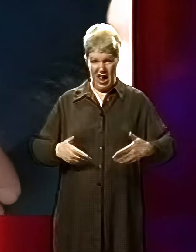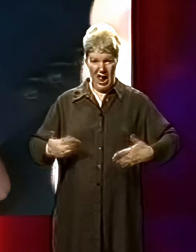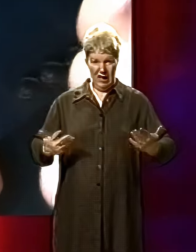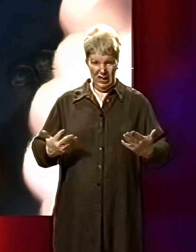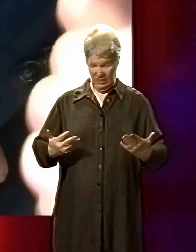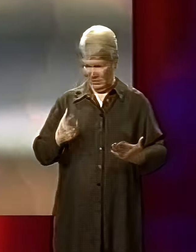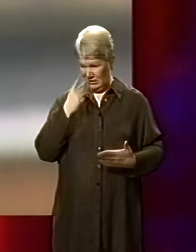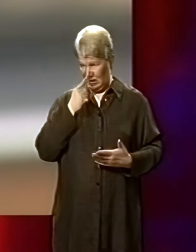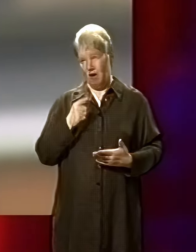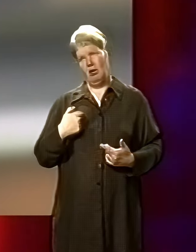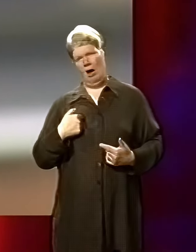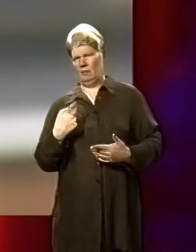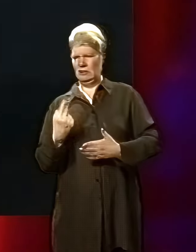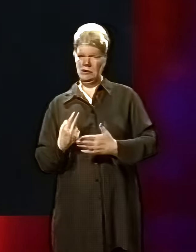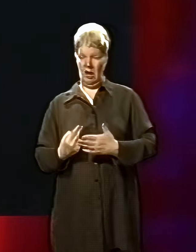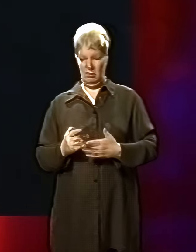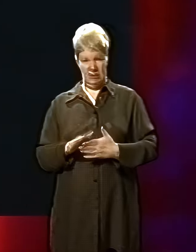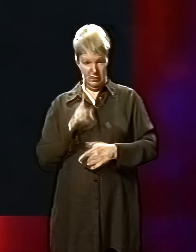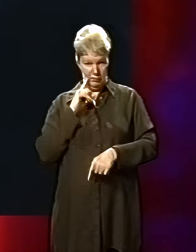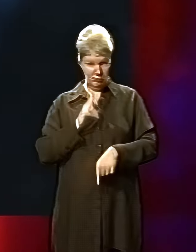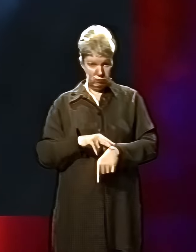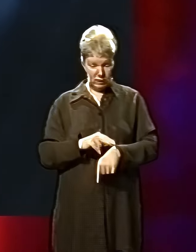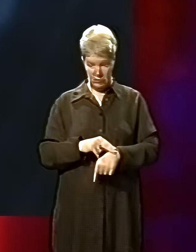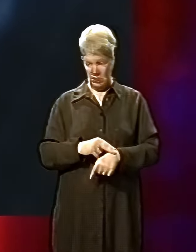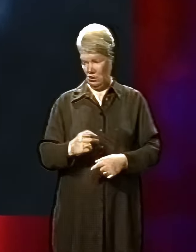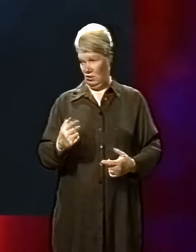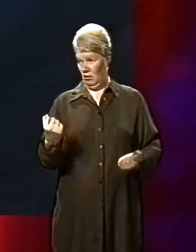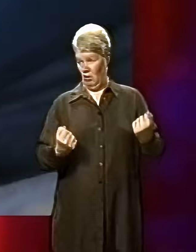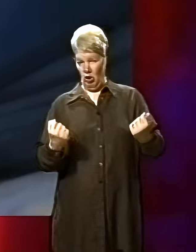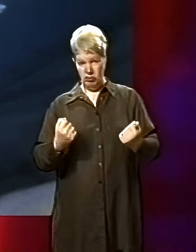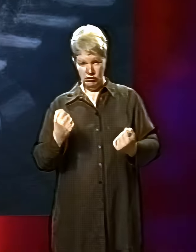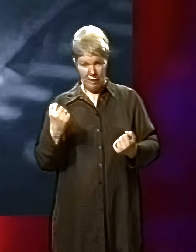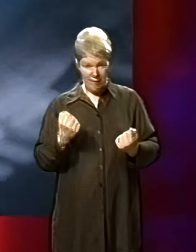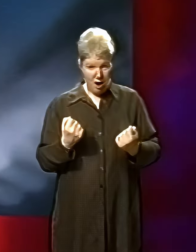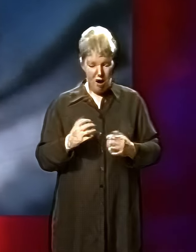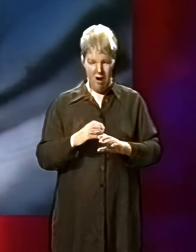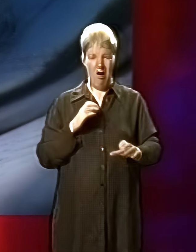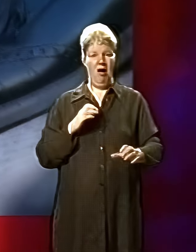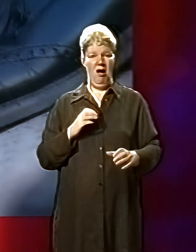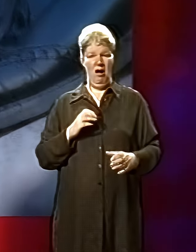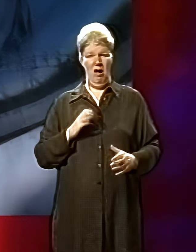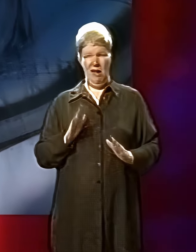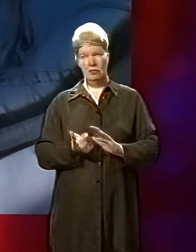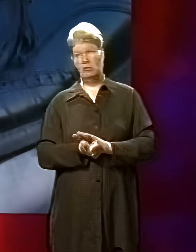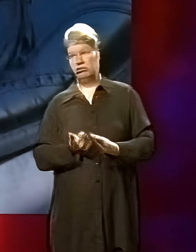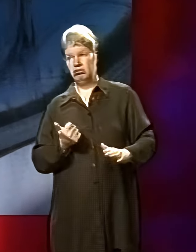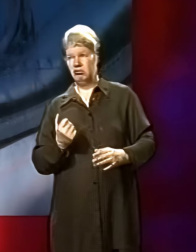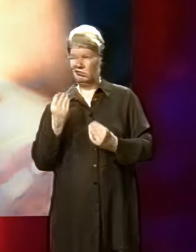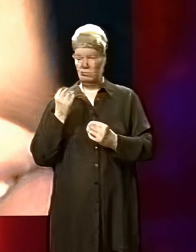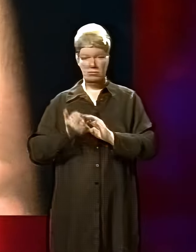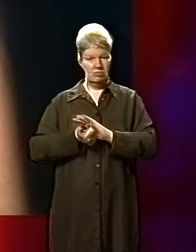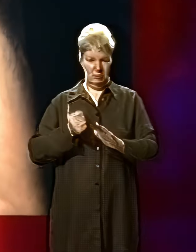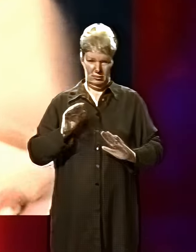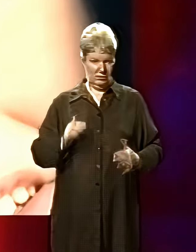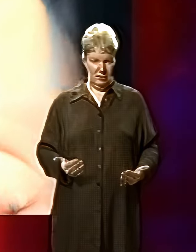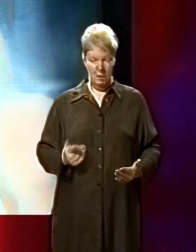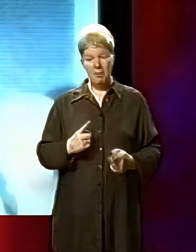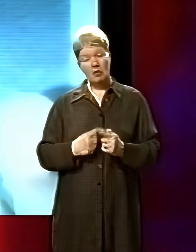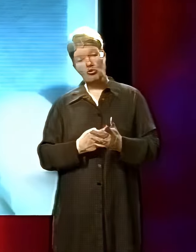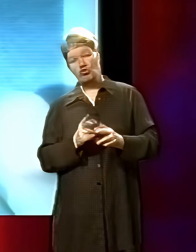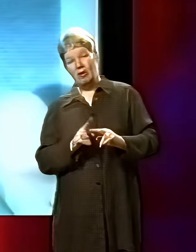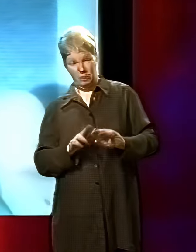be a Dolphin designer. That means policemen, truck drivers, anything. You don't need to have any kind of skill or education. And they don't take any